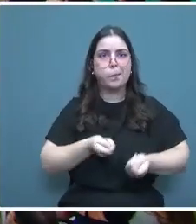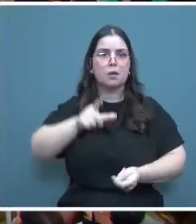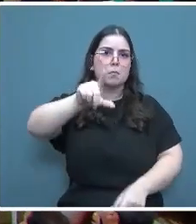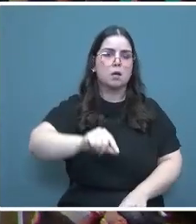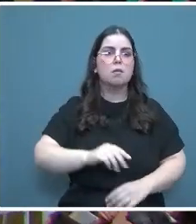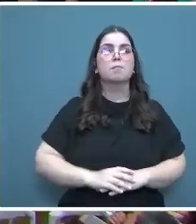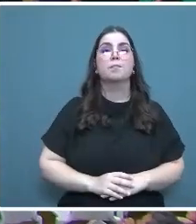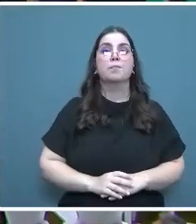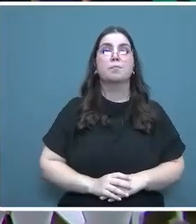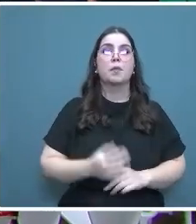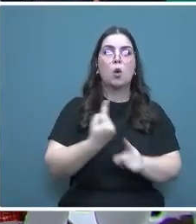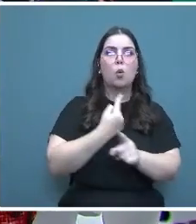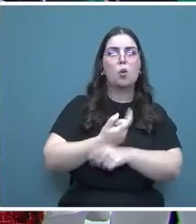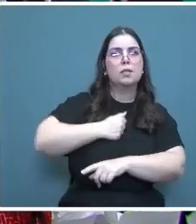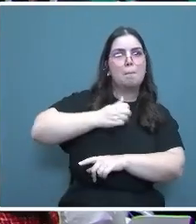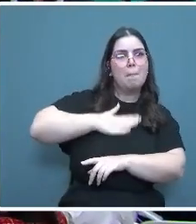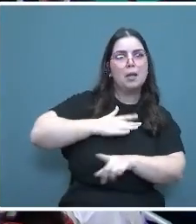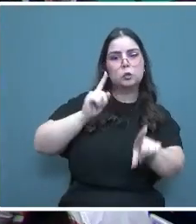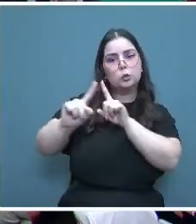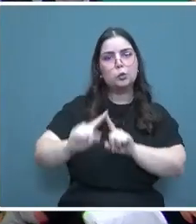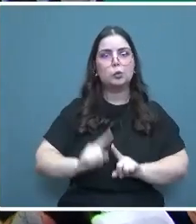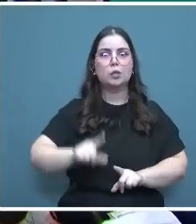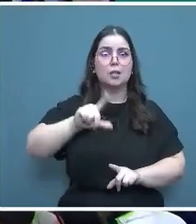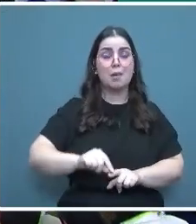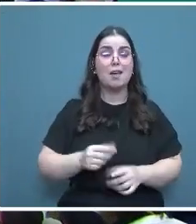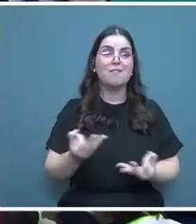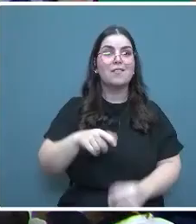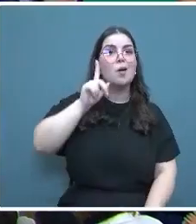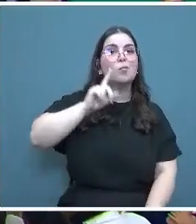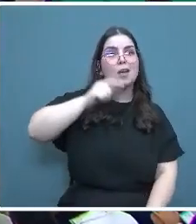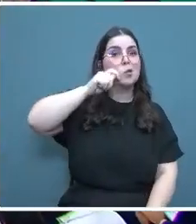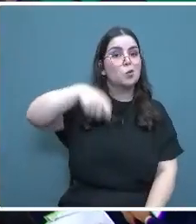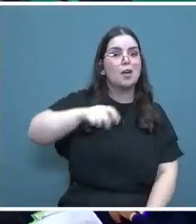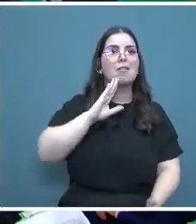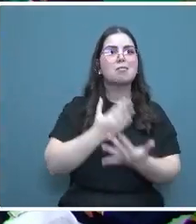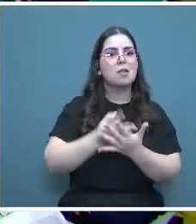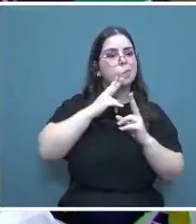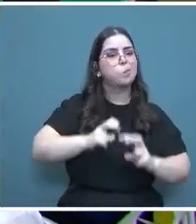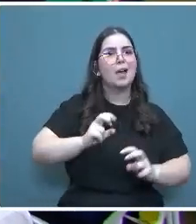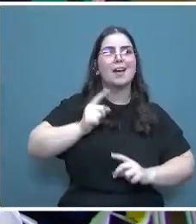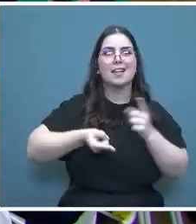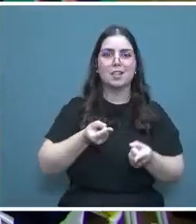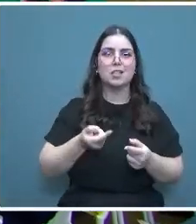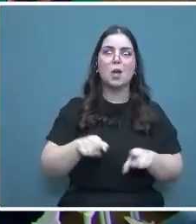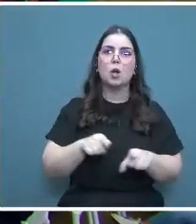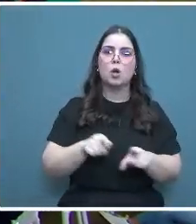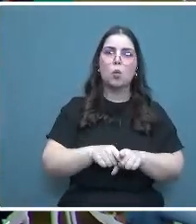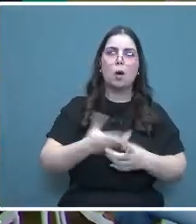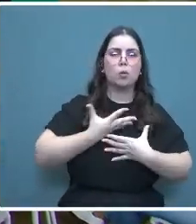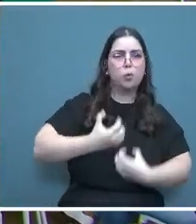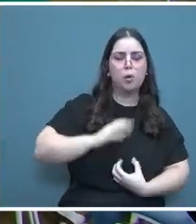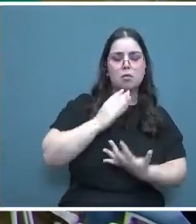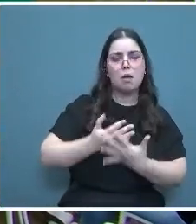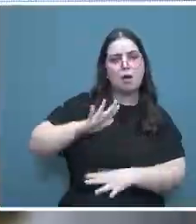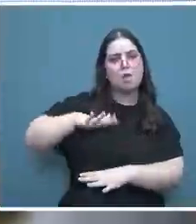leading businesses, and actually Ukrainian women find a way how to transform their pain into strength. So that's